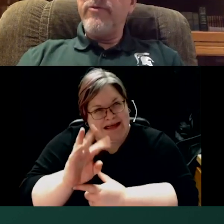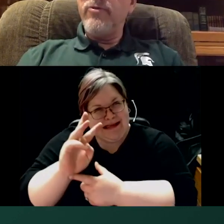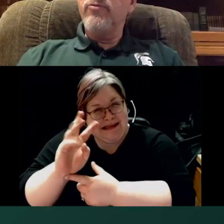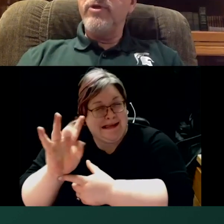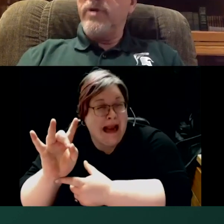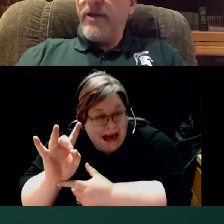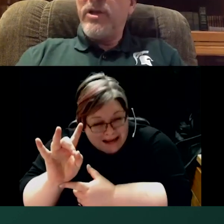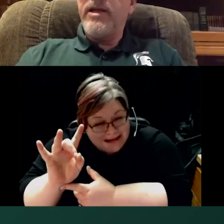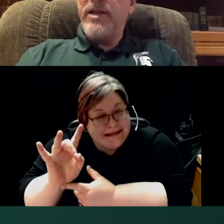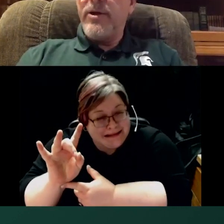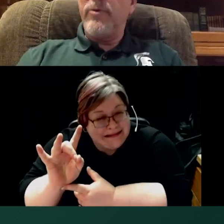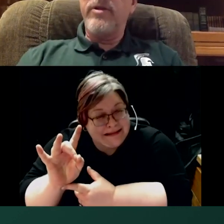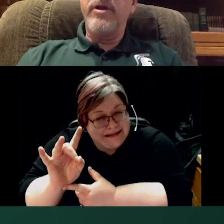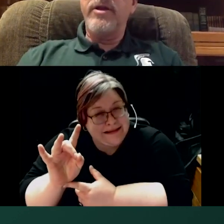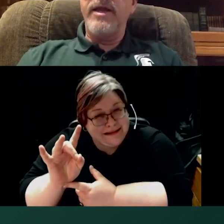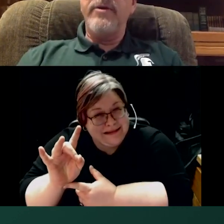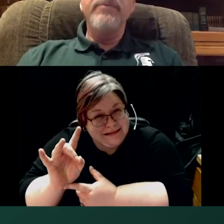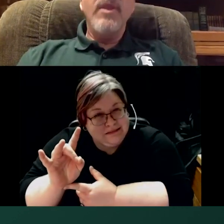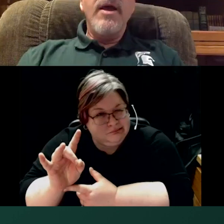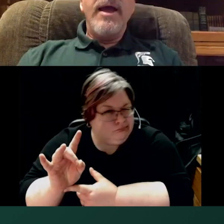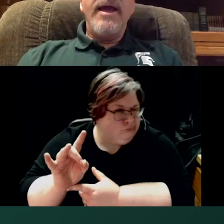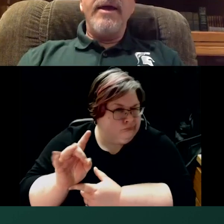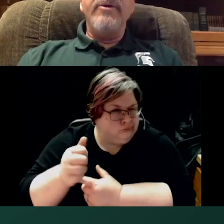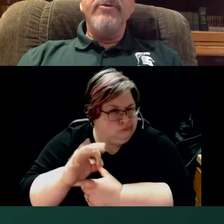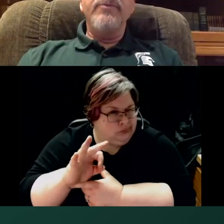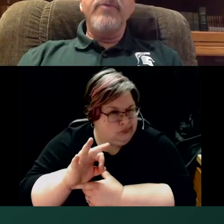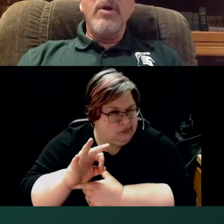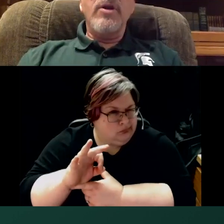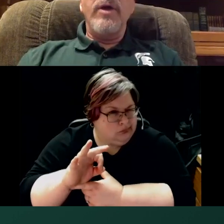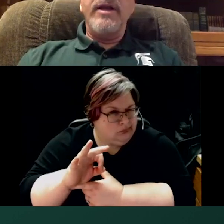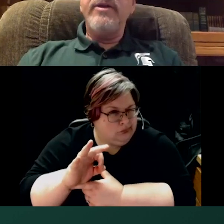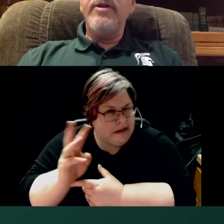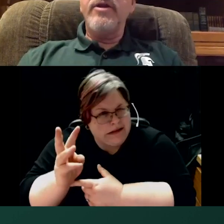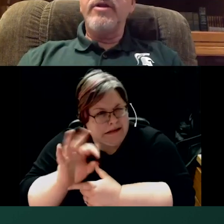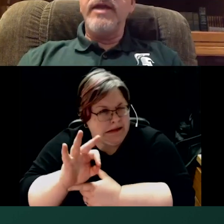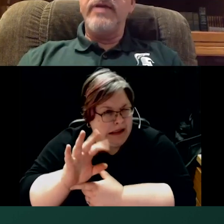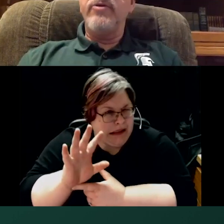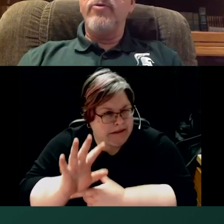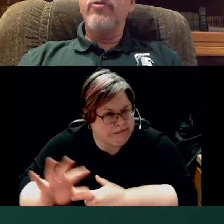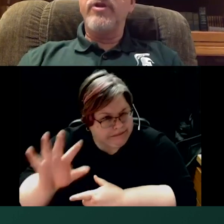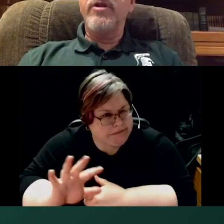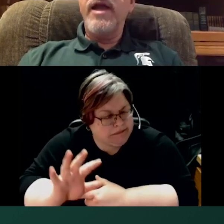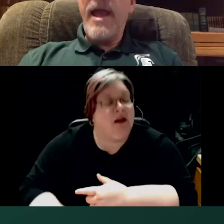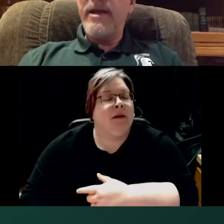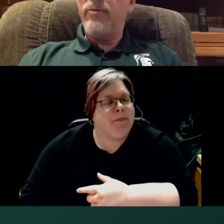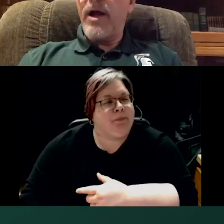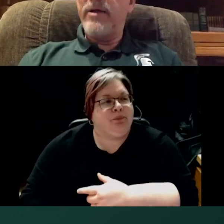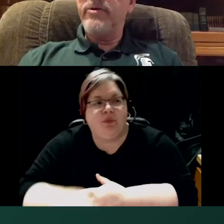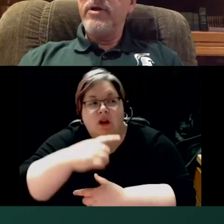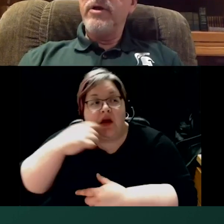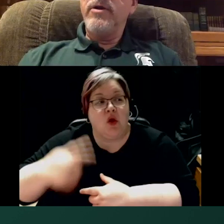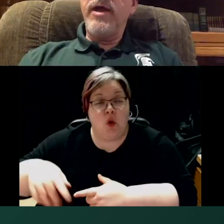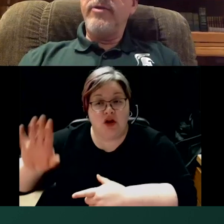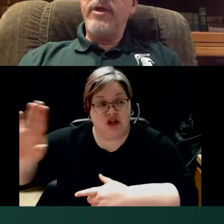Apollo 8 flew, give or take a year was in 68. And so in 1968, the Russians had a